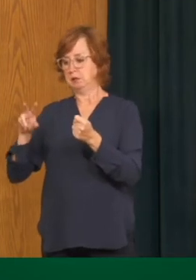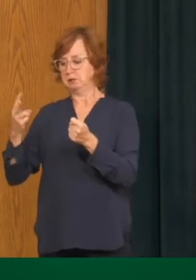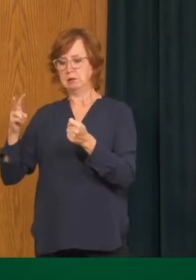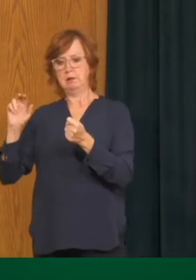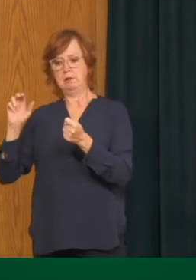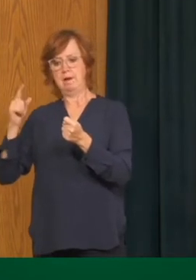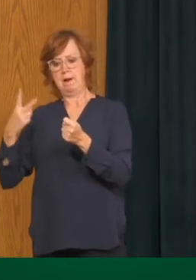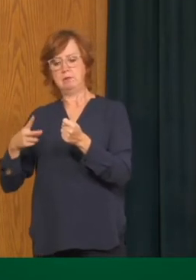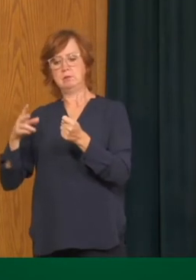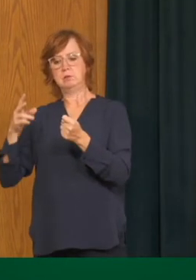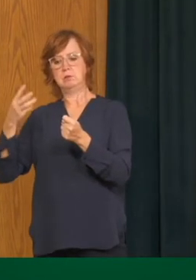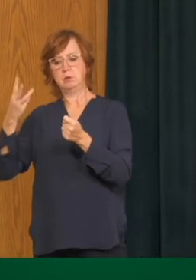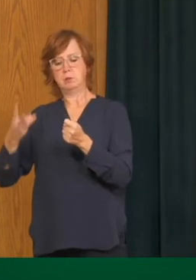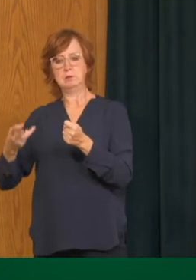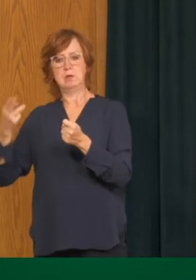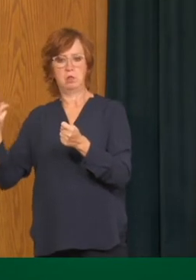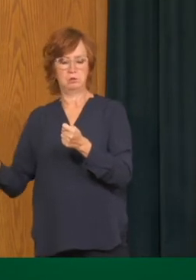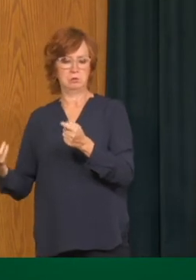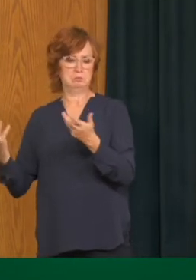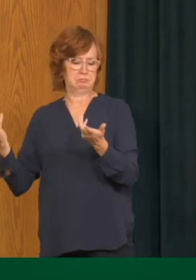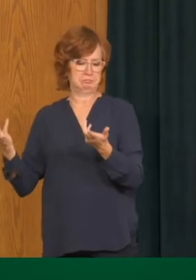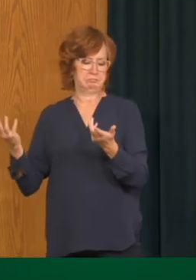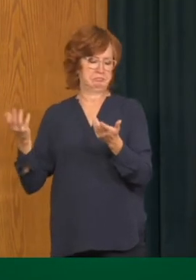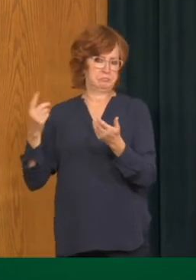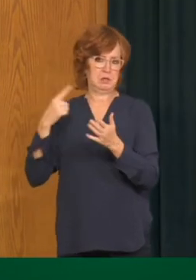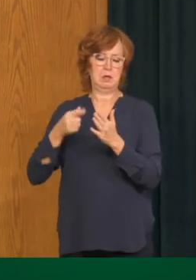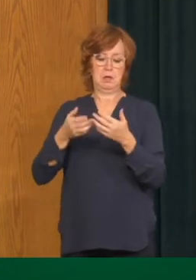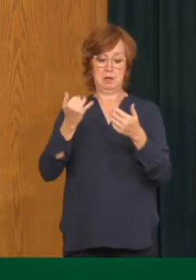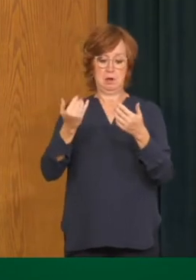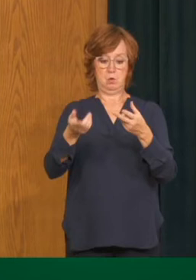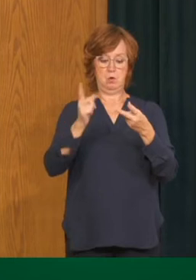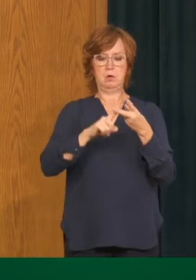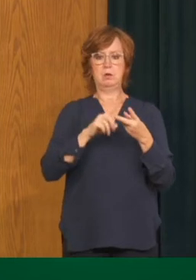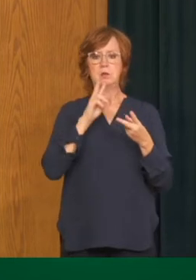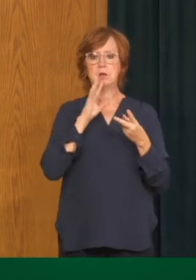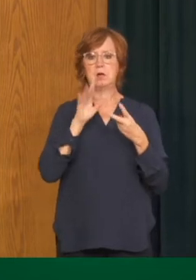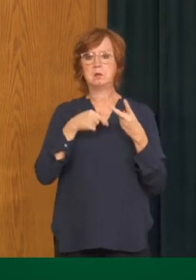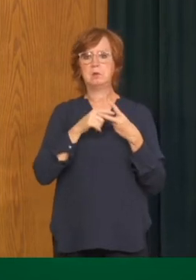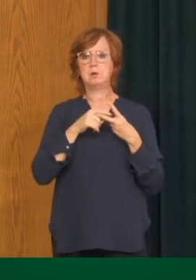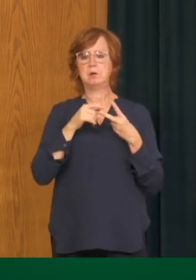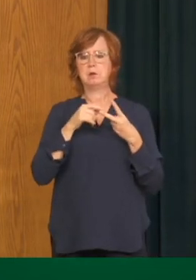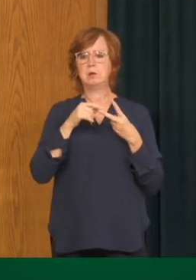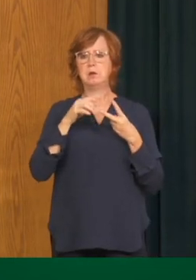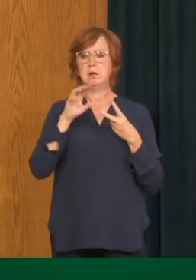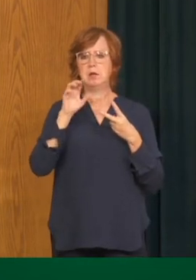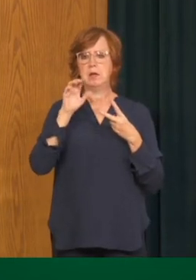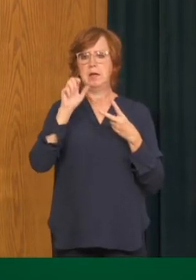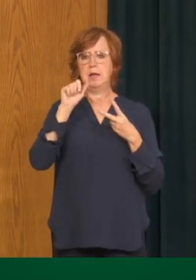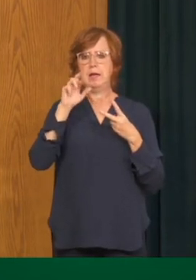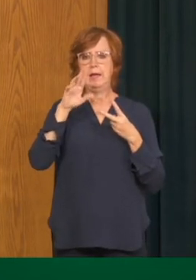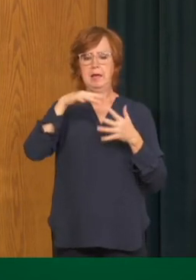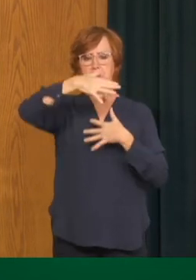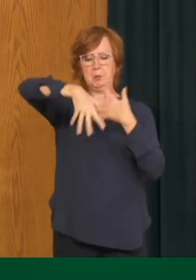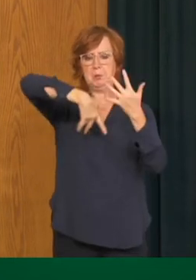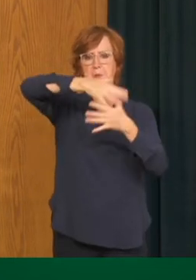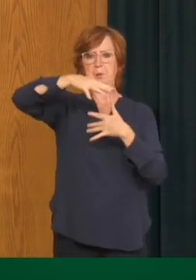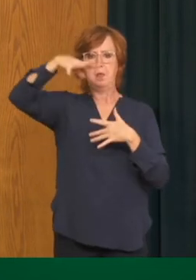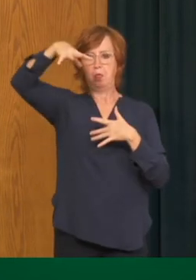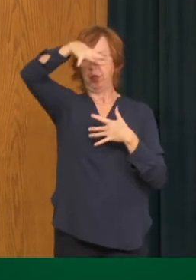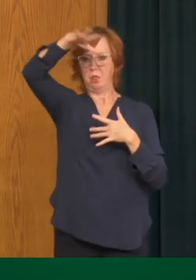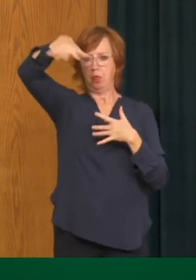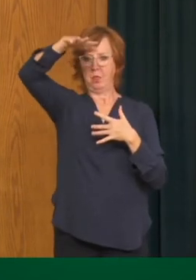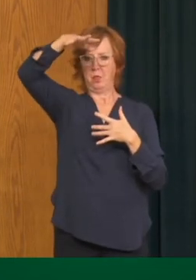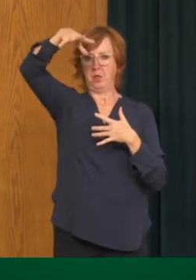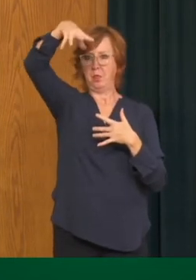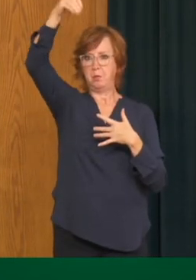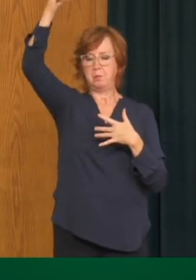it's this government that has provided not only funding for 65 new schools and